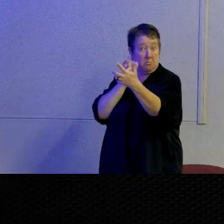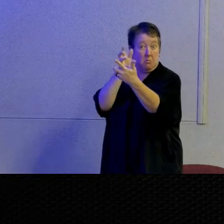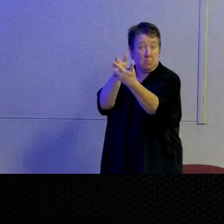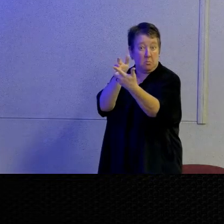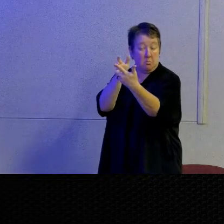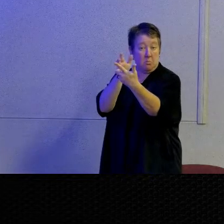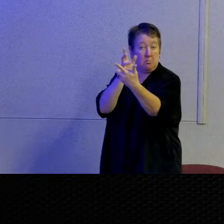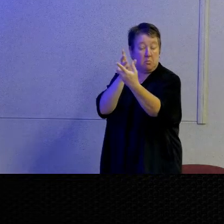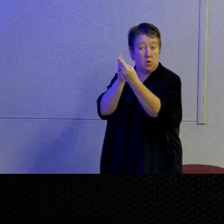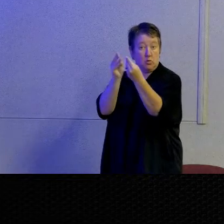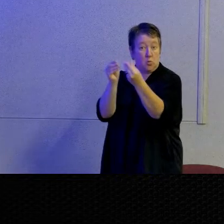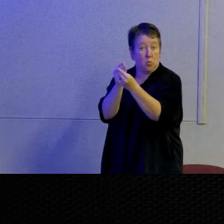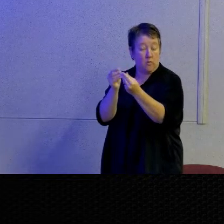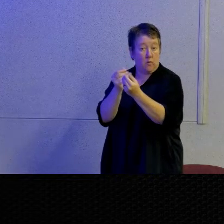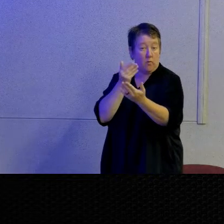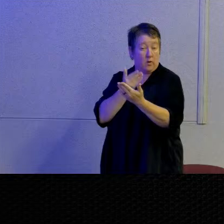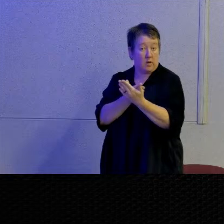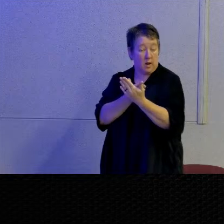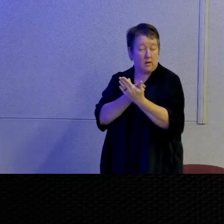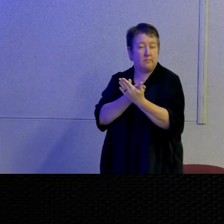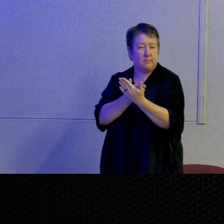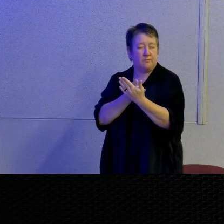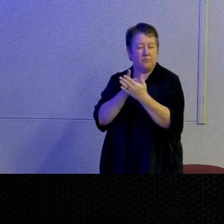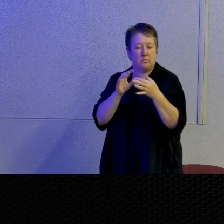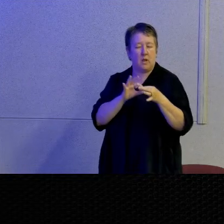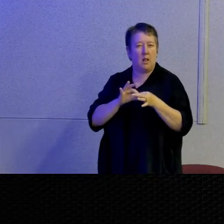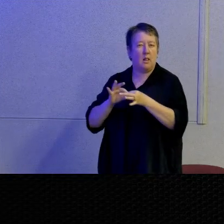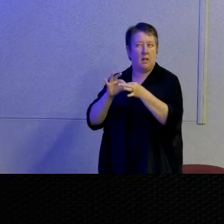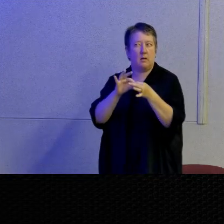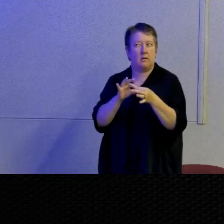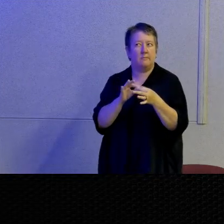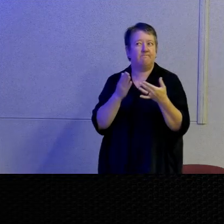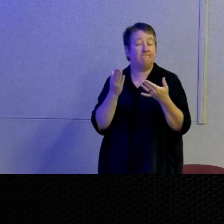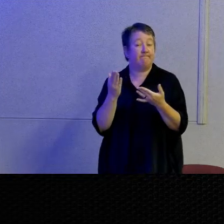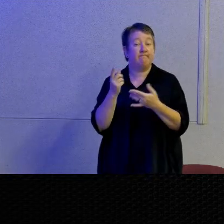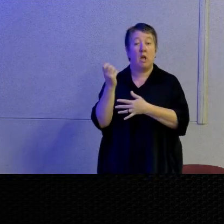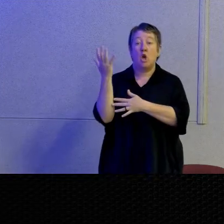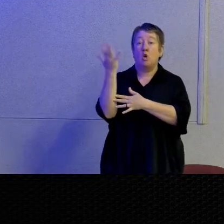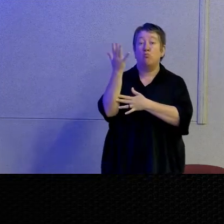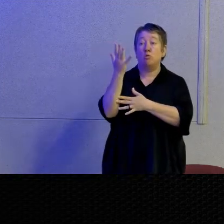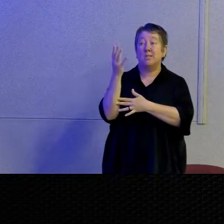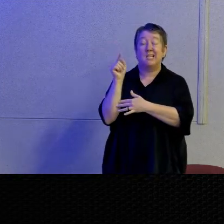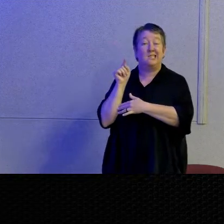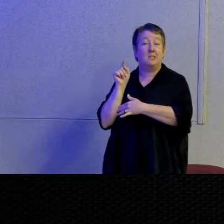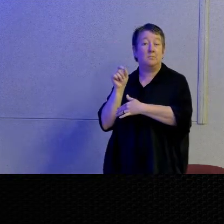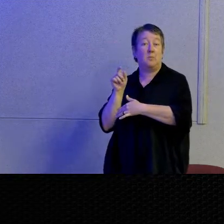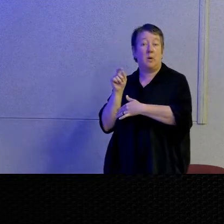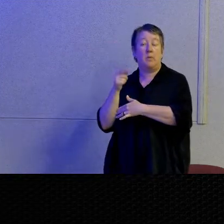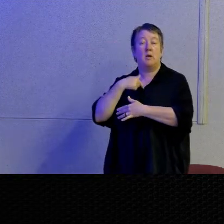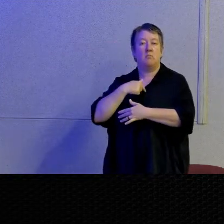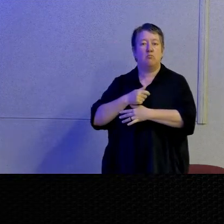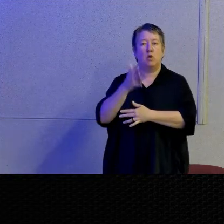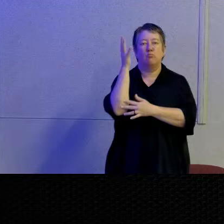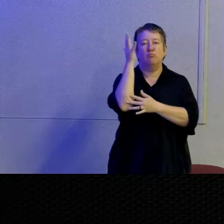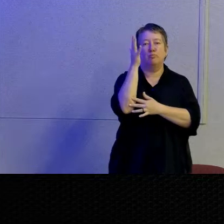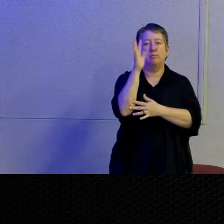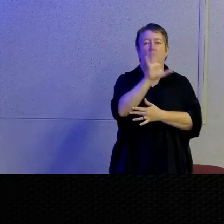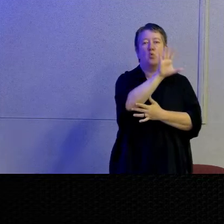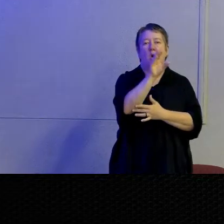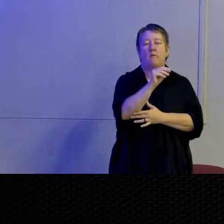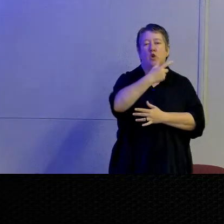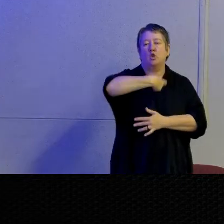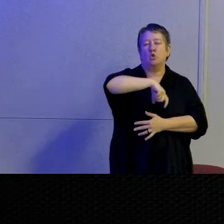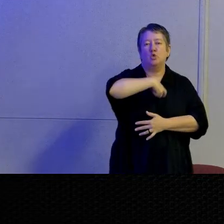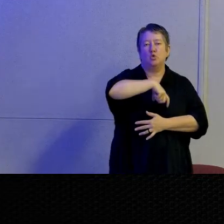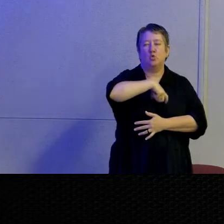coupled. And this is the presentation that I presented to African students in Marrakesh during the